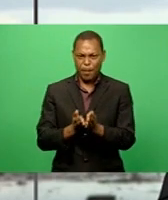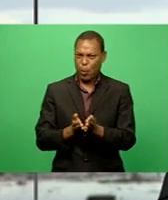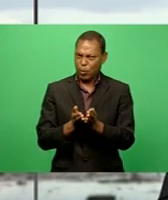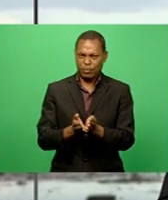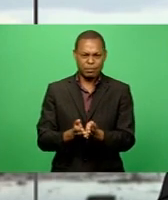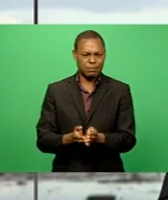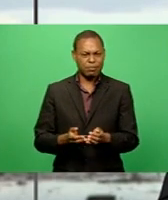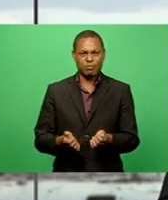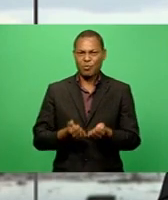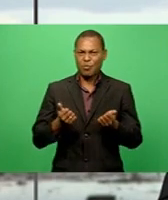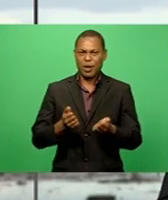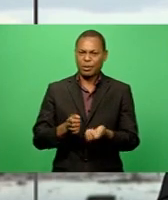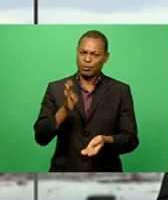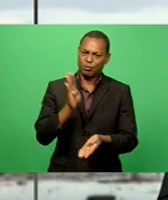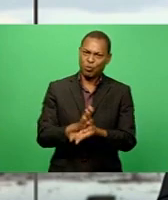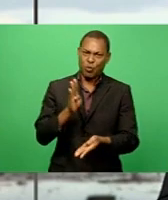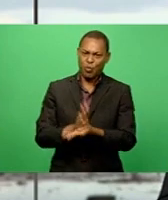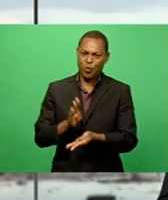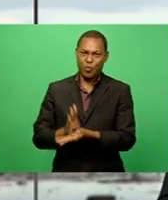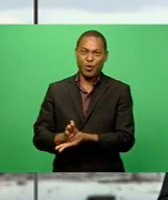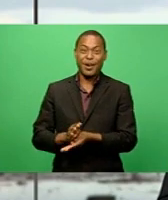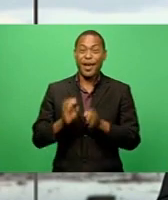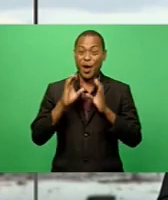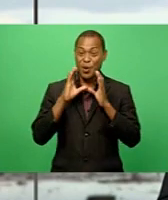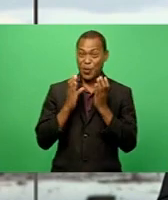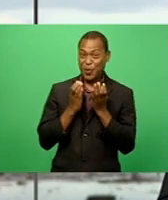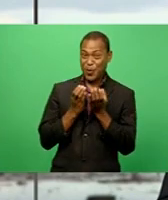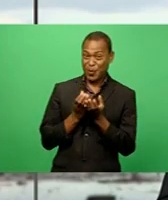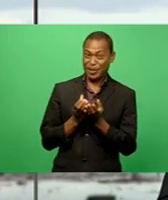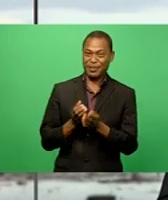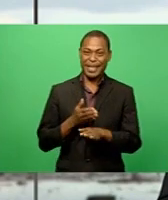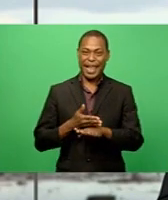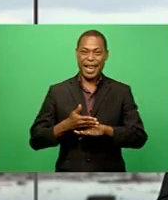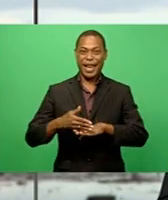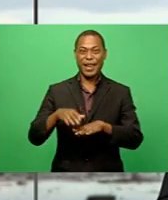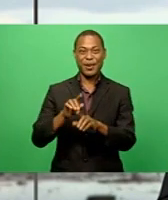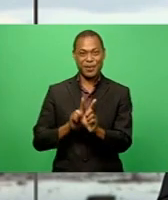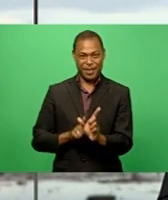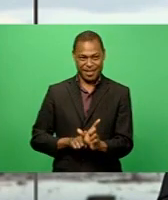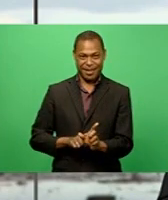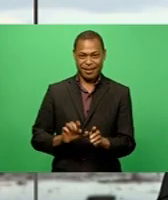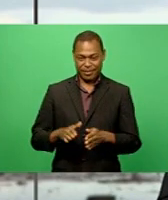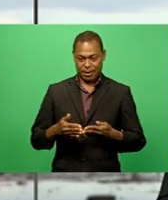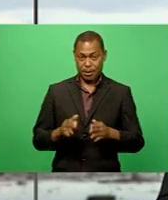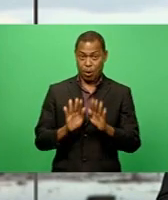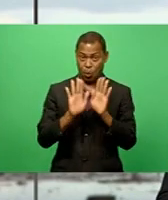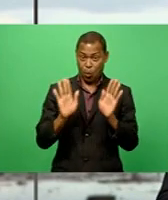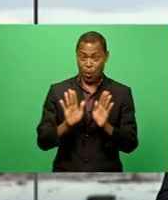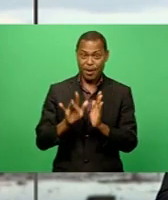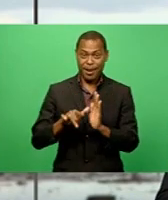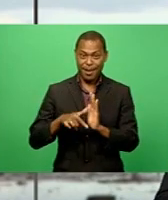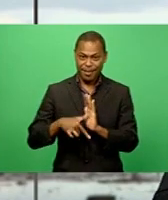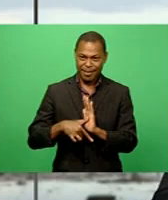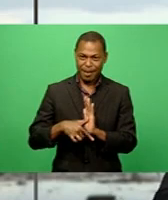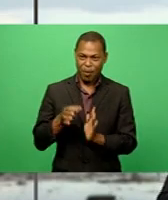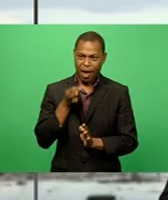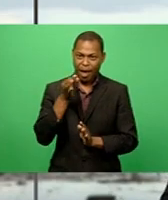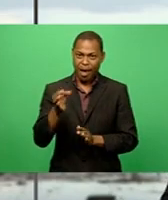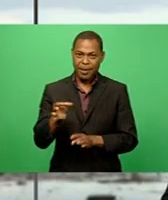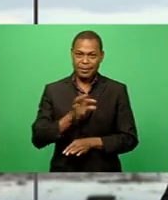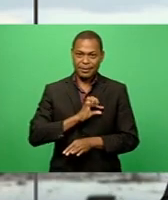for Christmas and New Year's cruises, so much so they've had to call in more staff during the holiday period. Details with Felipe